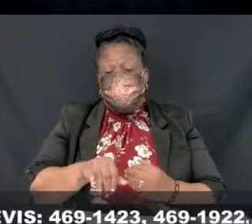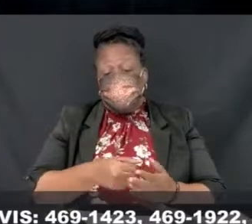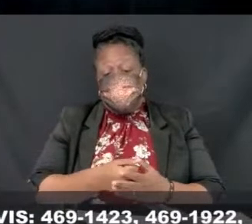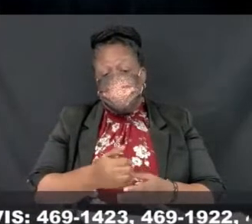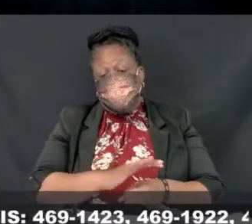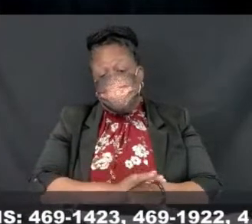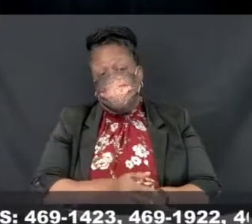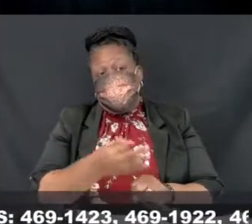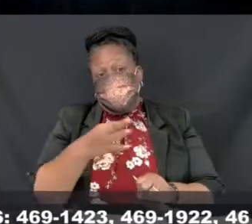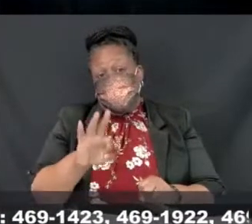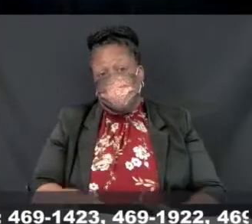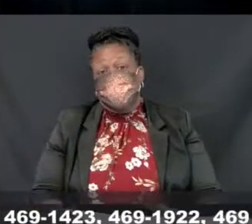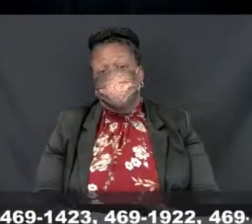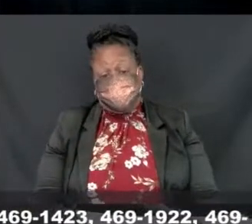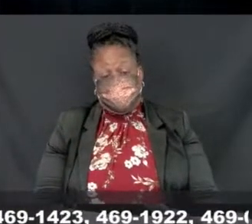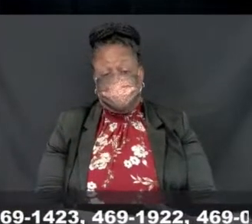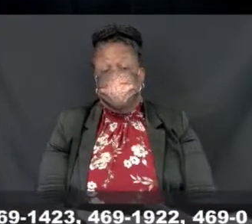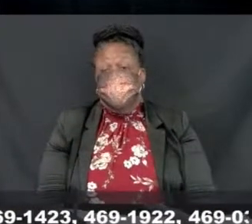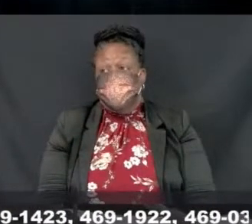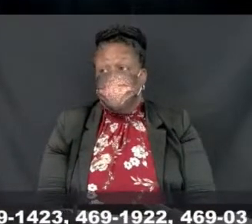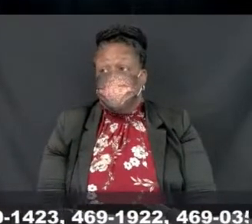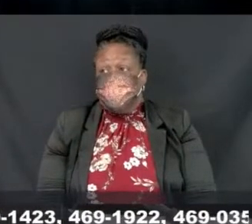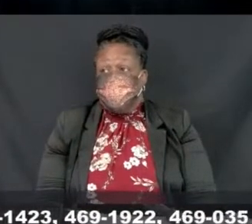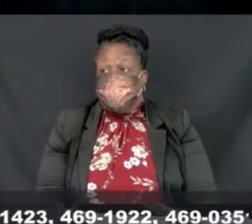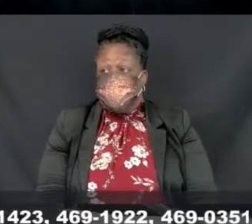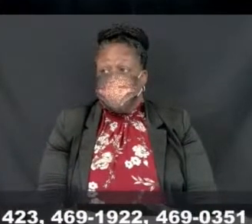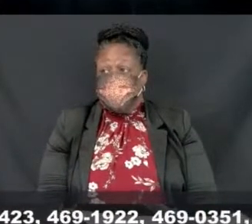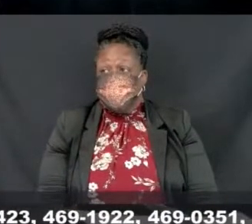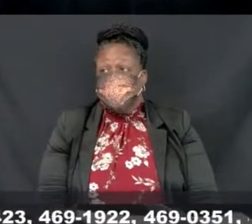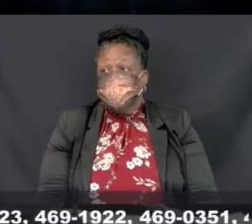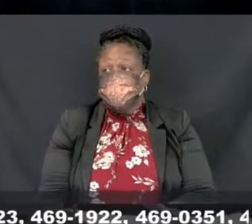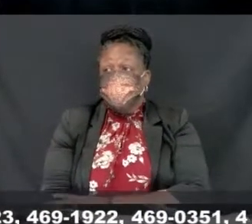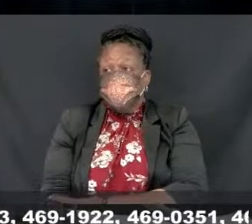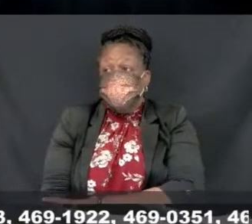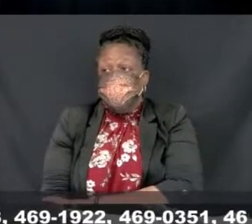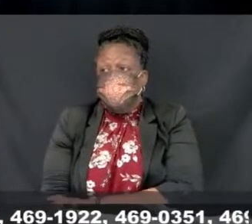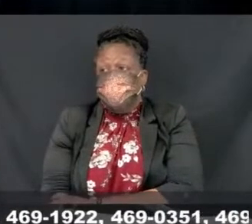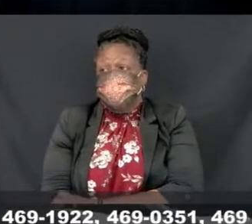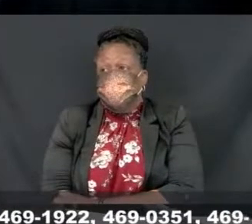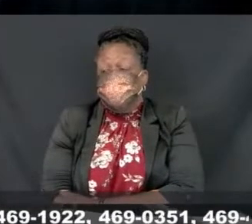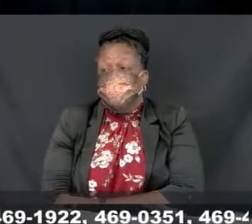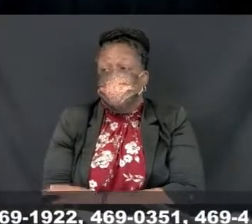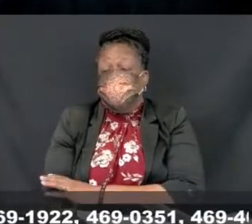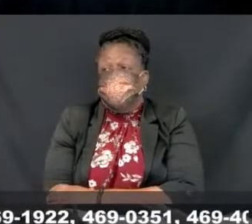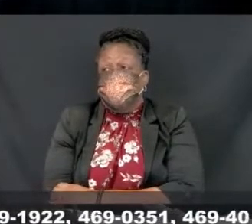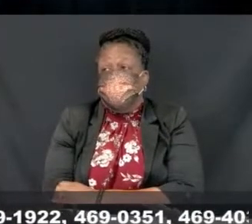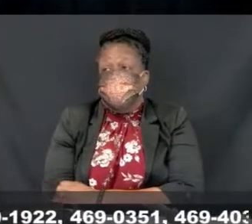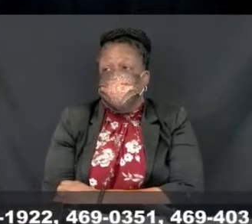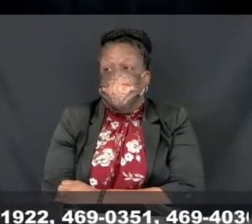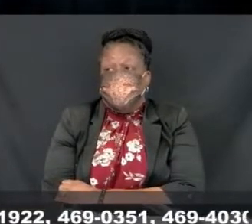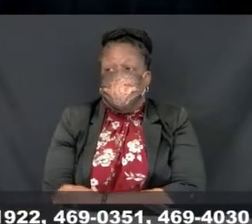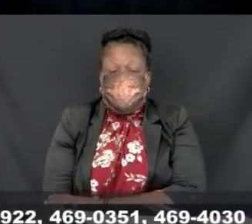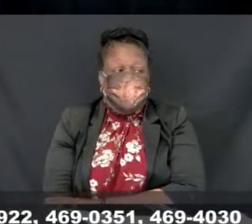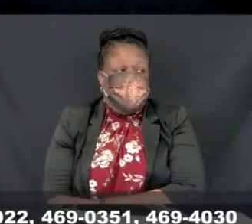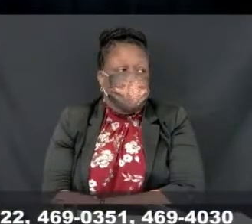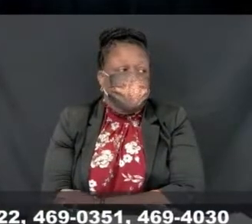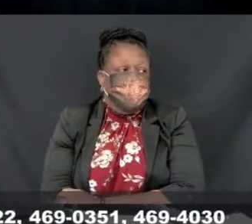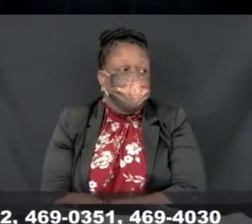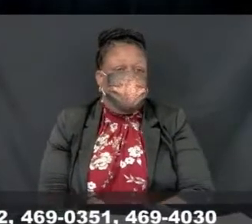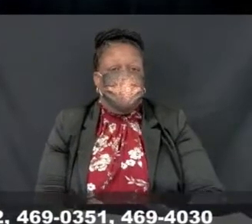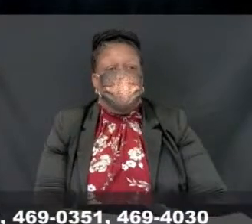Then again, we had the reopening of the borders. You remember the virtual Culturama? Abonati,